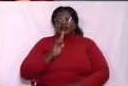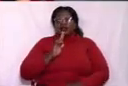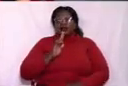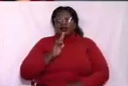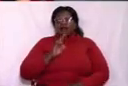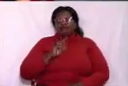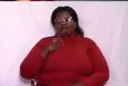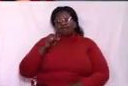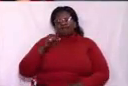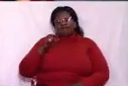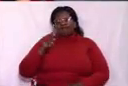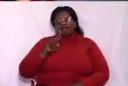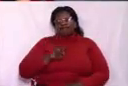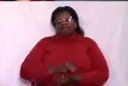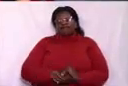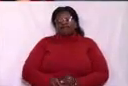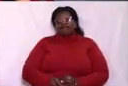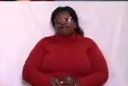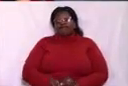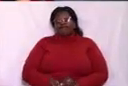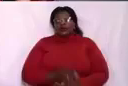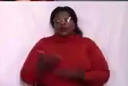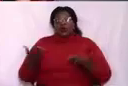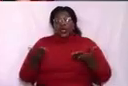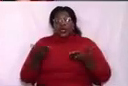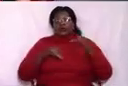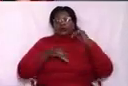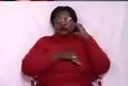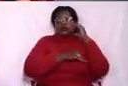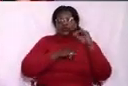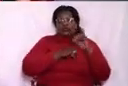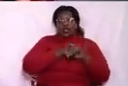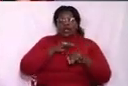new offices located?